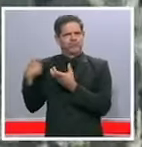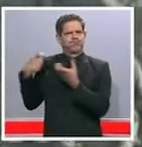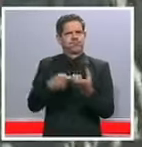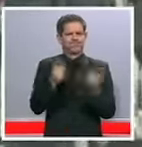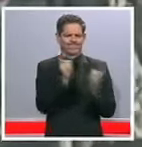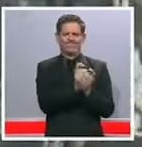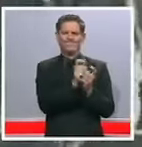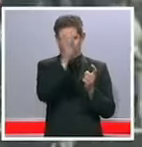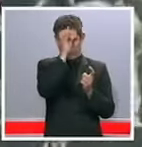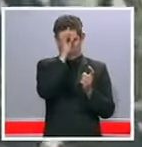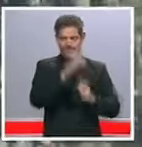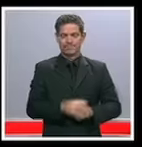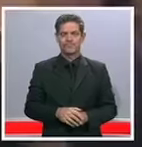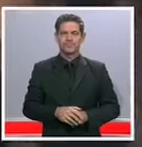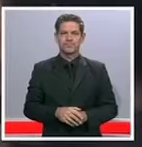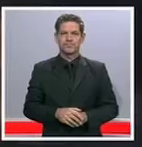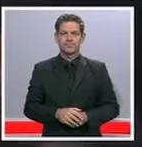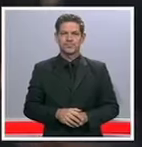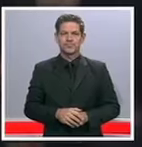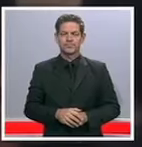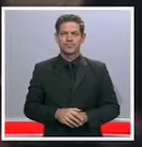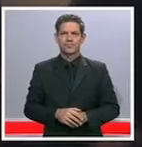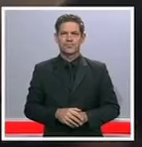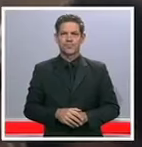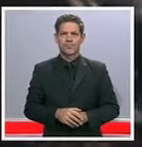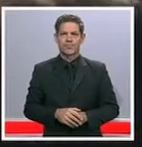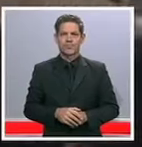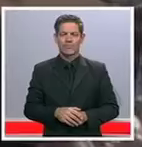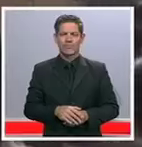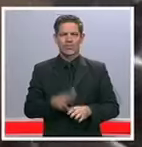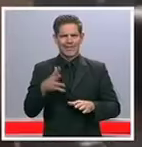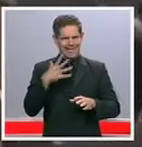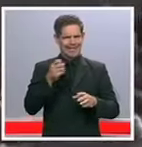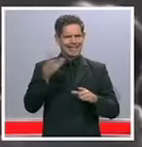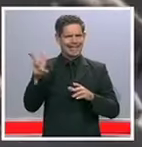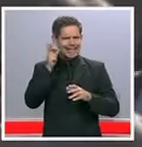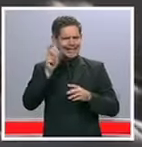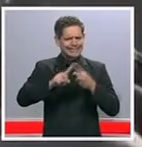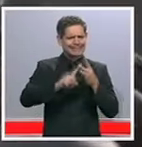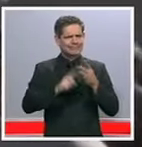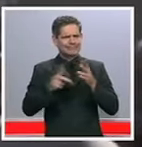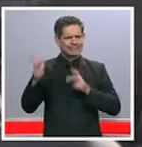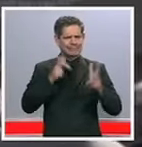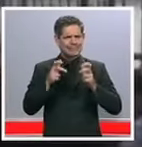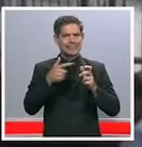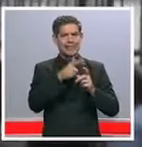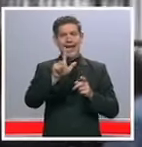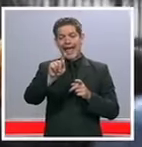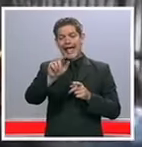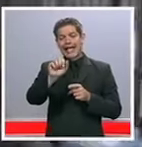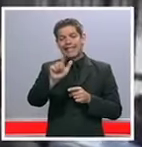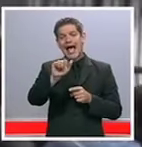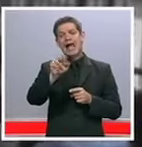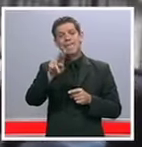at the Basha Khan University in Shisada. There are conflicting reports about whether Pakistan Taliban militants